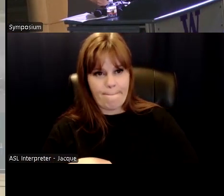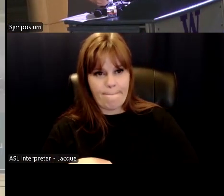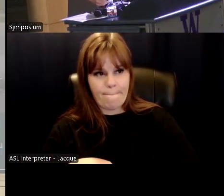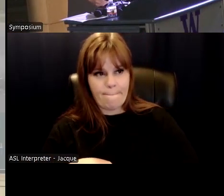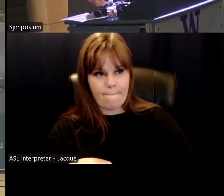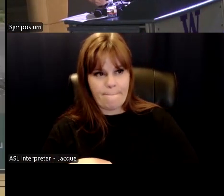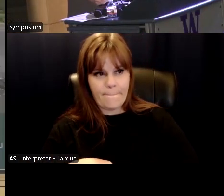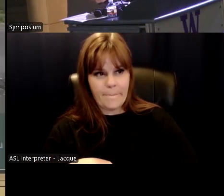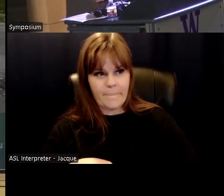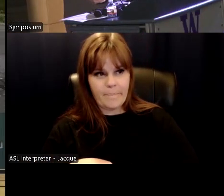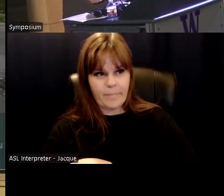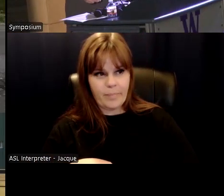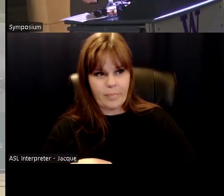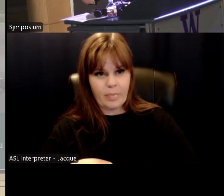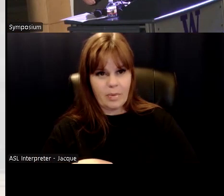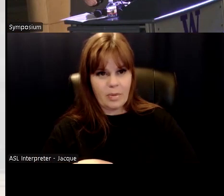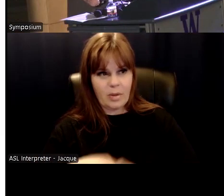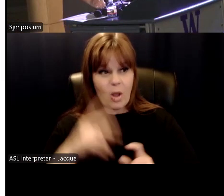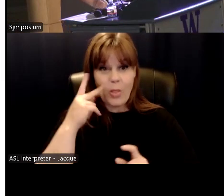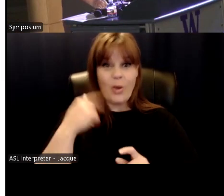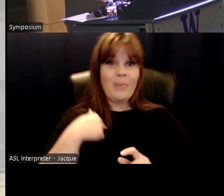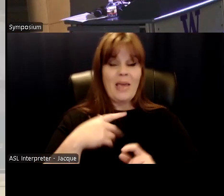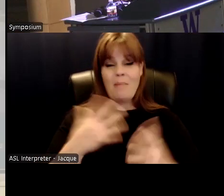Oh, look at me, I'm already over clicking.